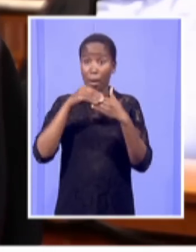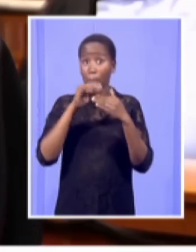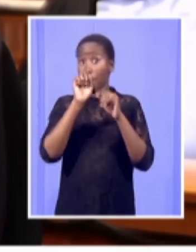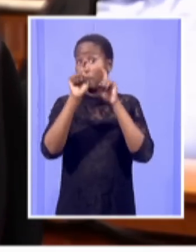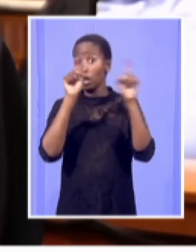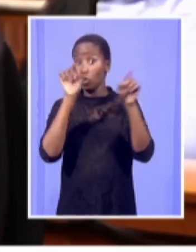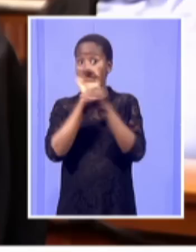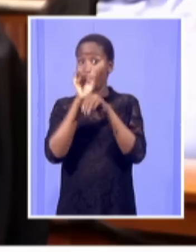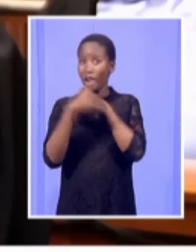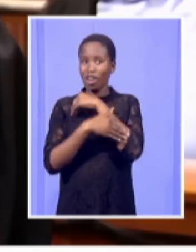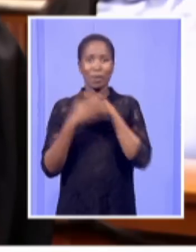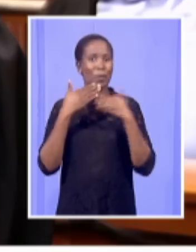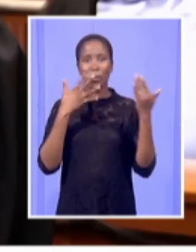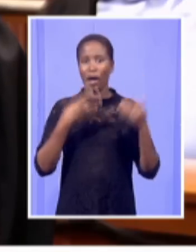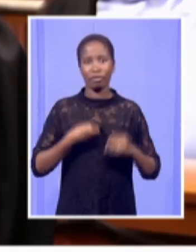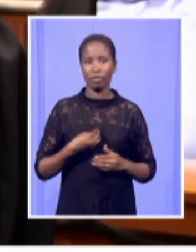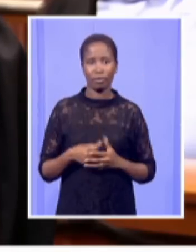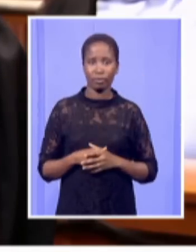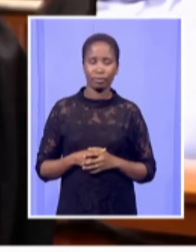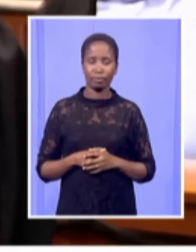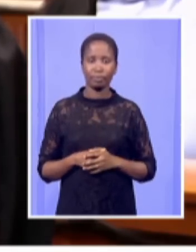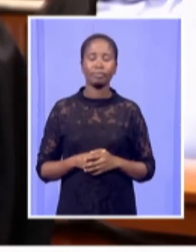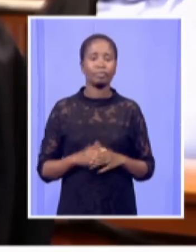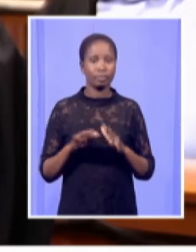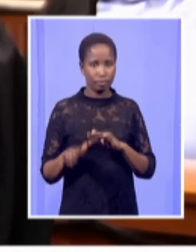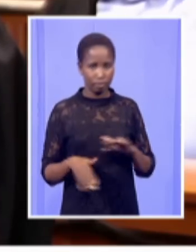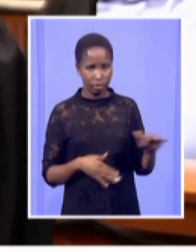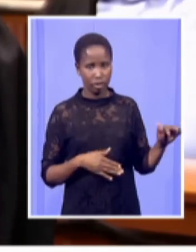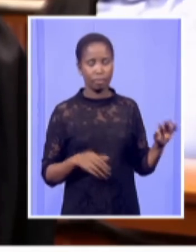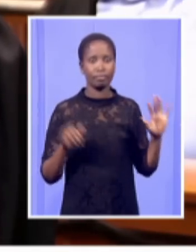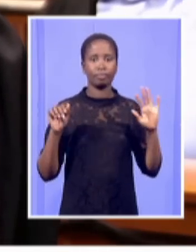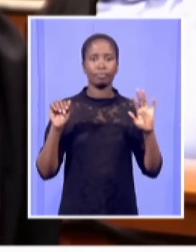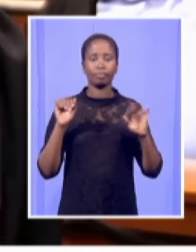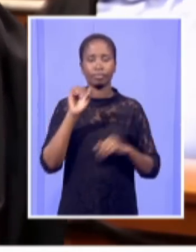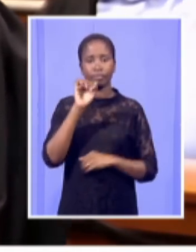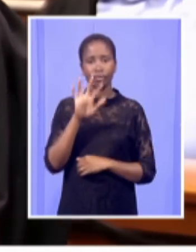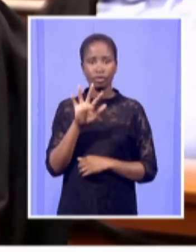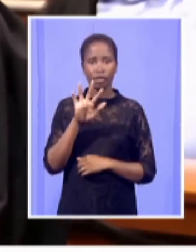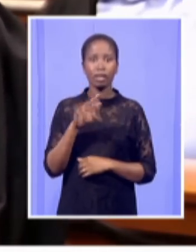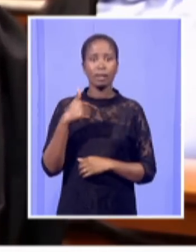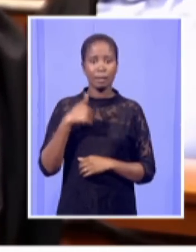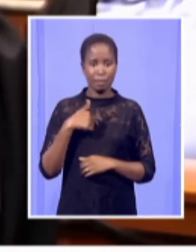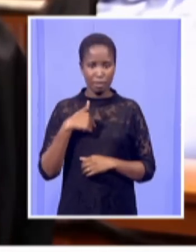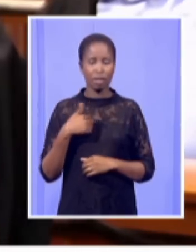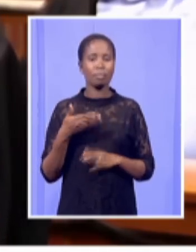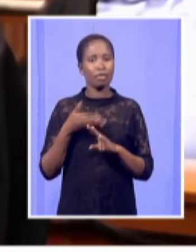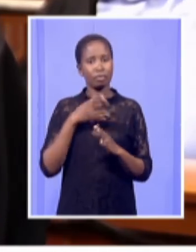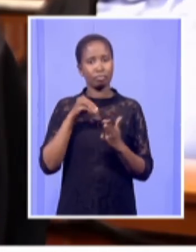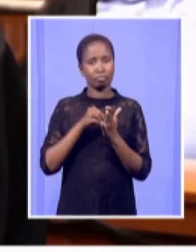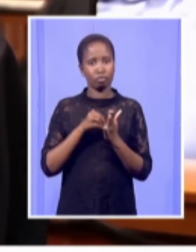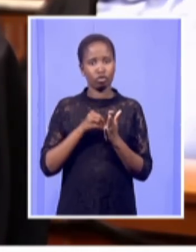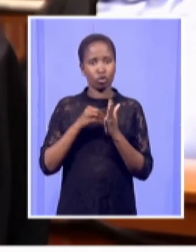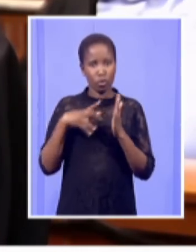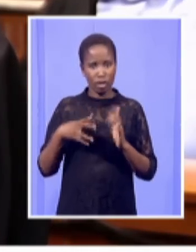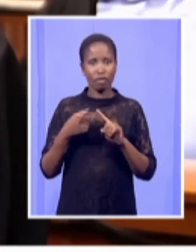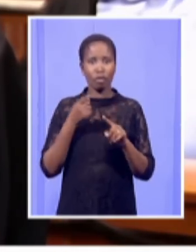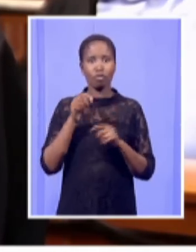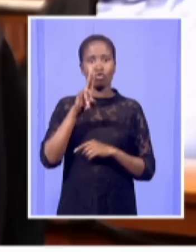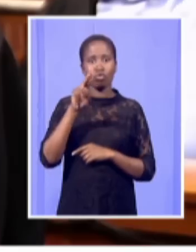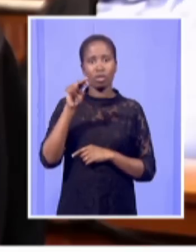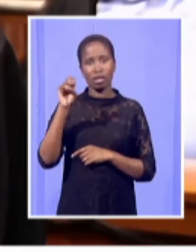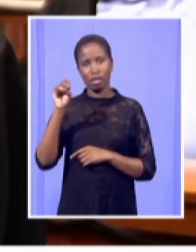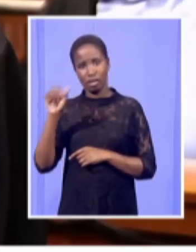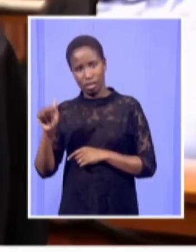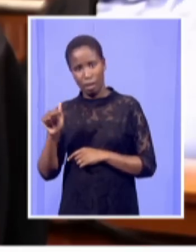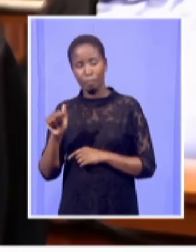Republic of South Africa. 5, I'm a registered student with the University of South Africa with